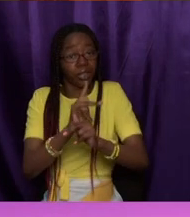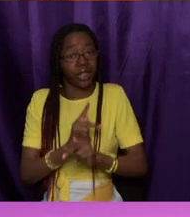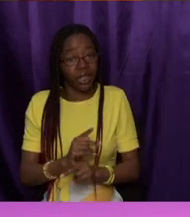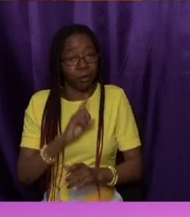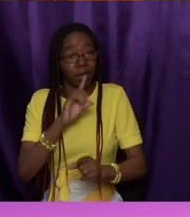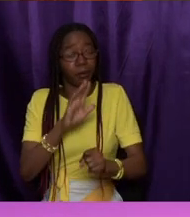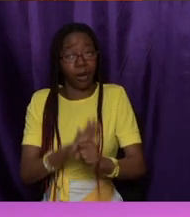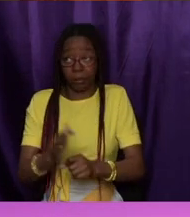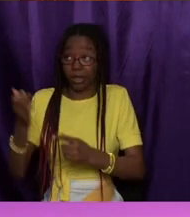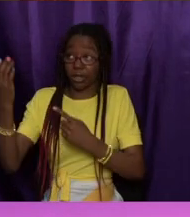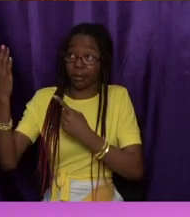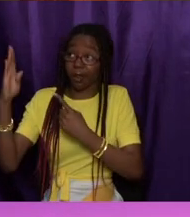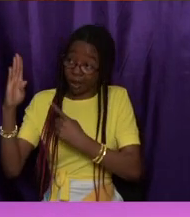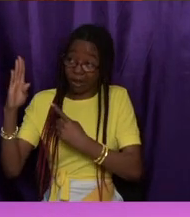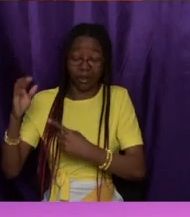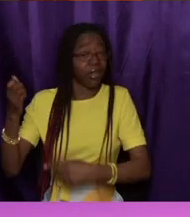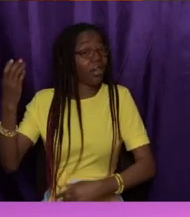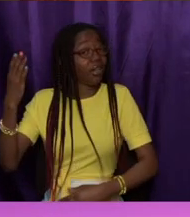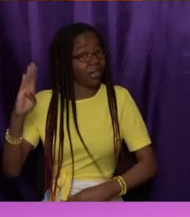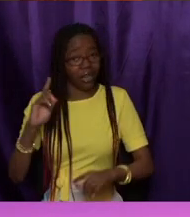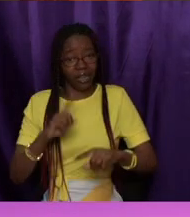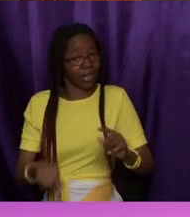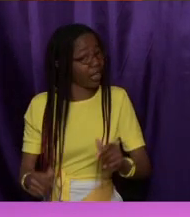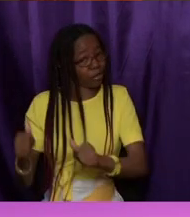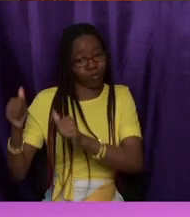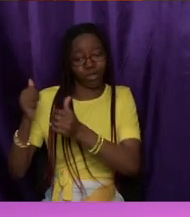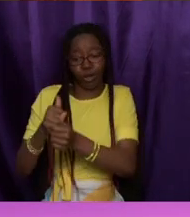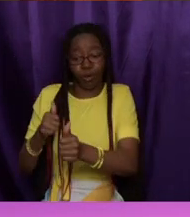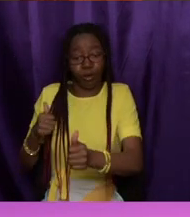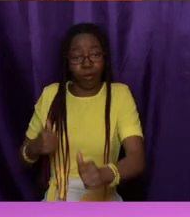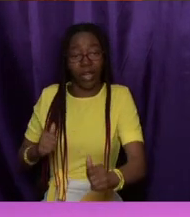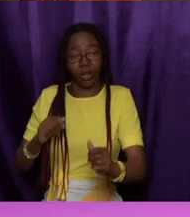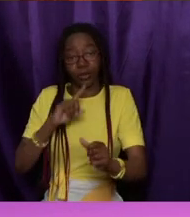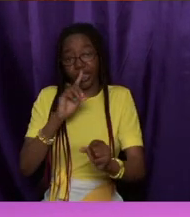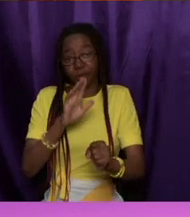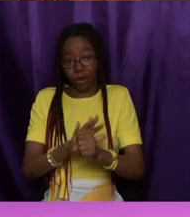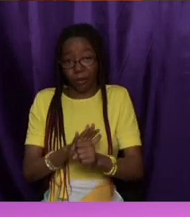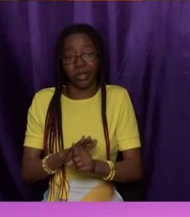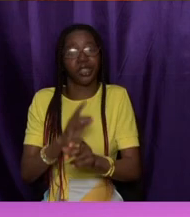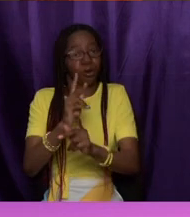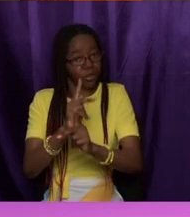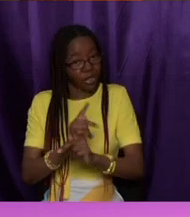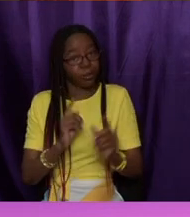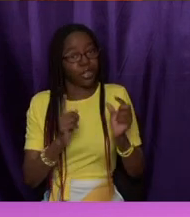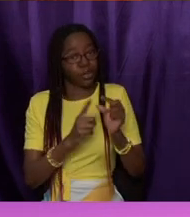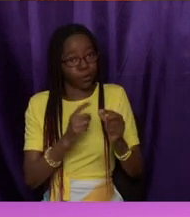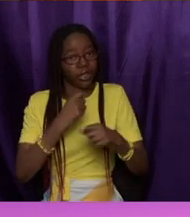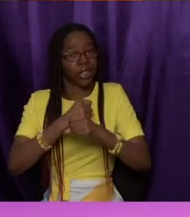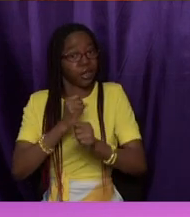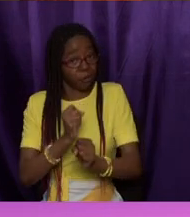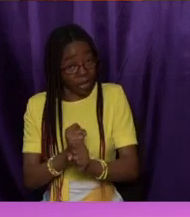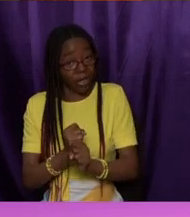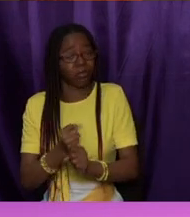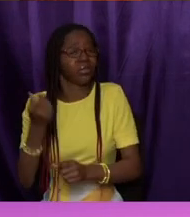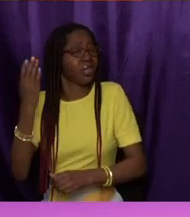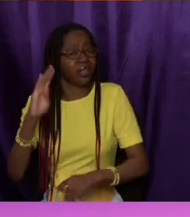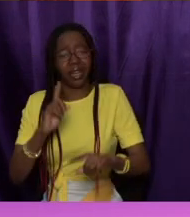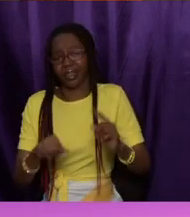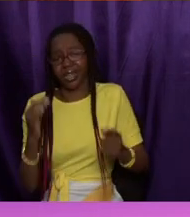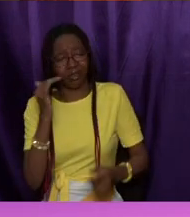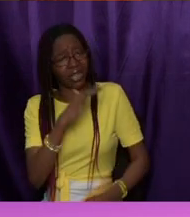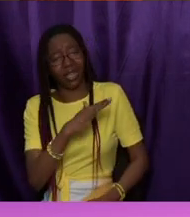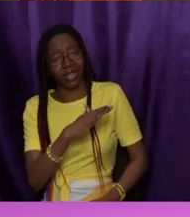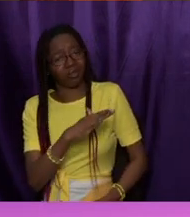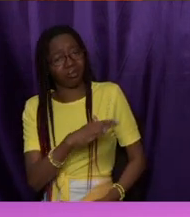to him, God can't go back on his own word. He gonna keep his promise that he made. God cannot